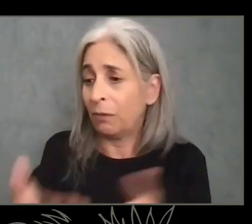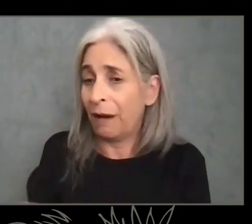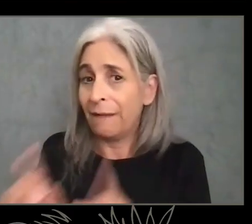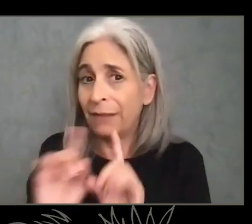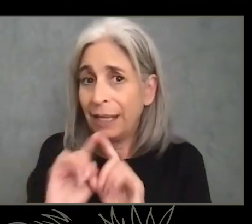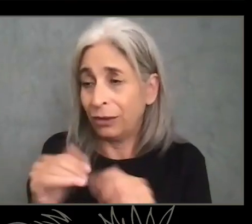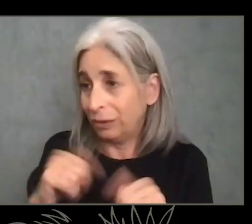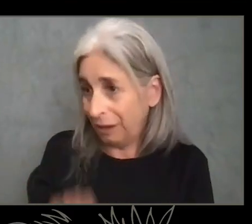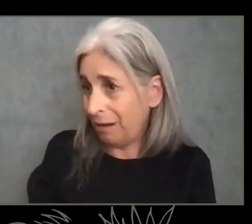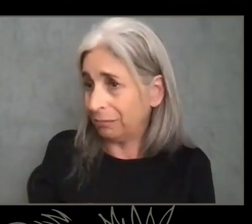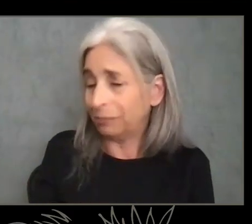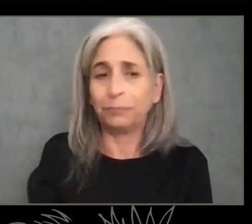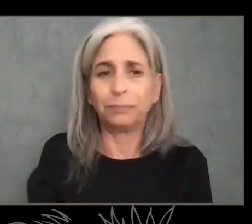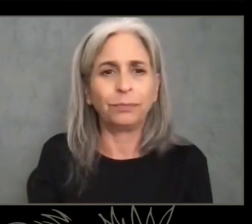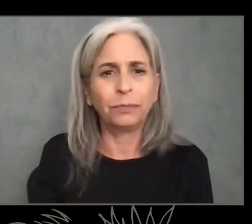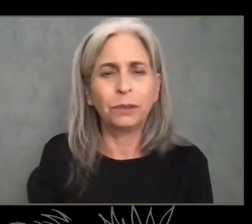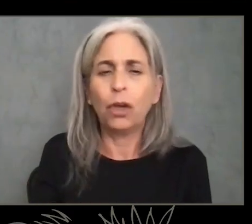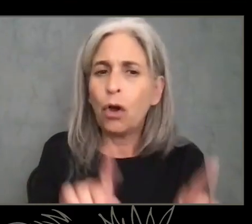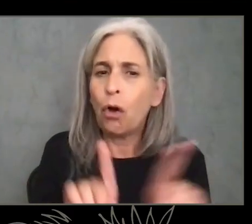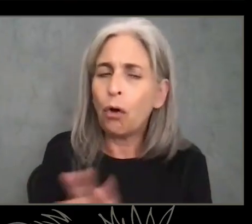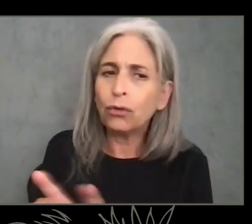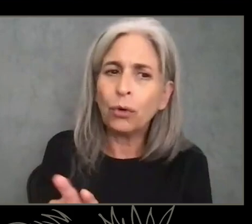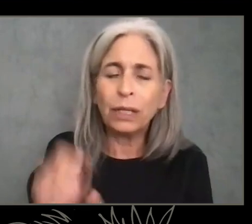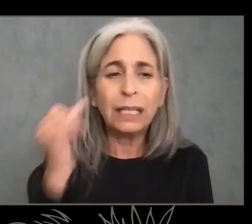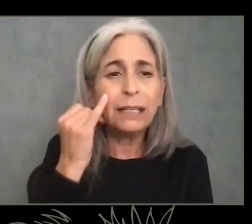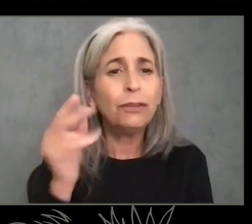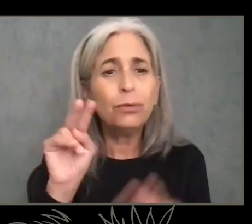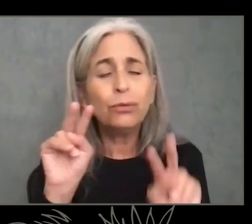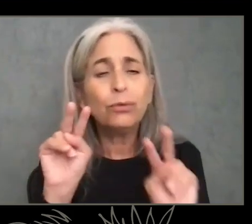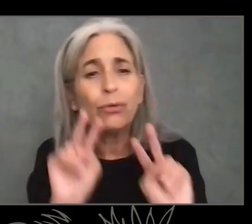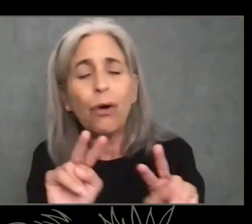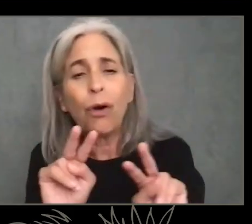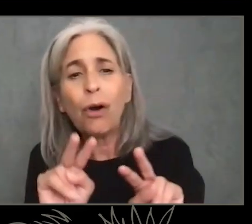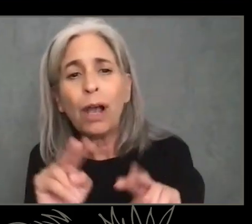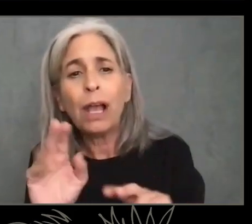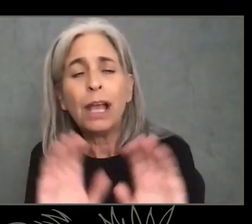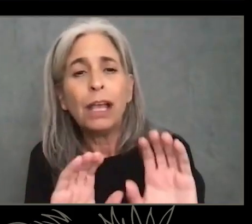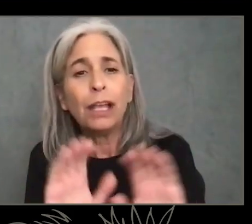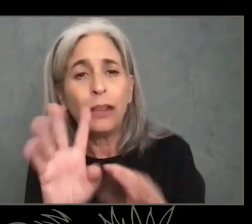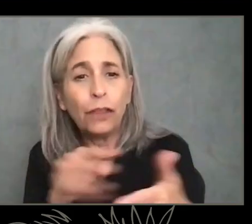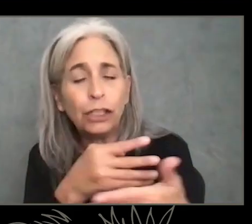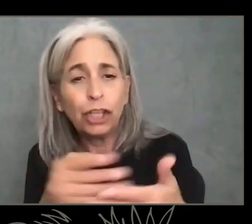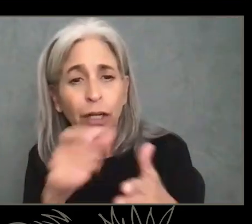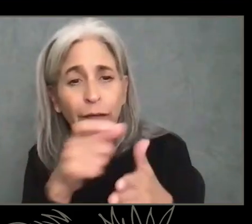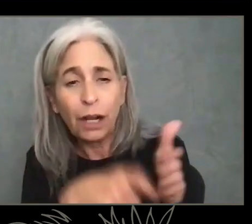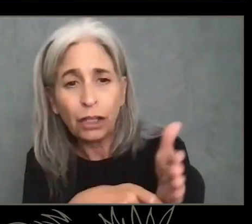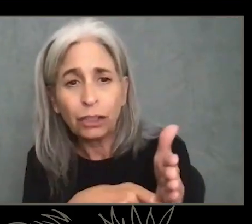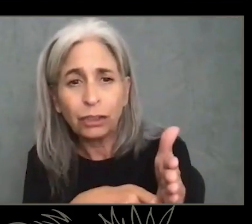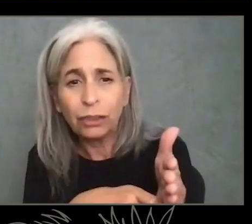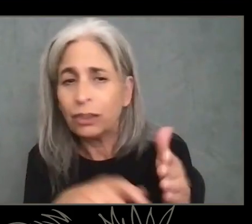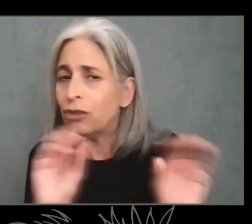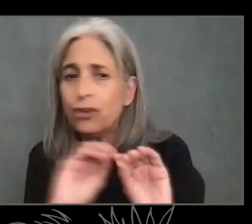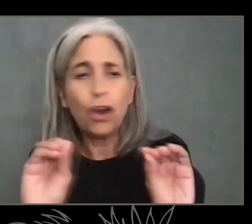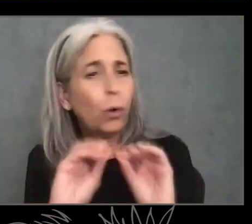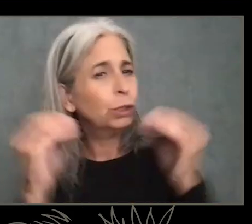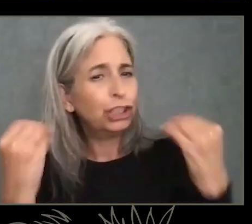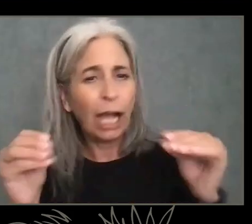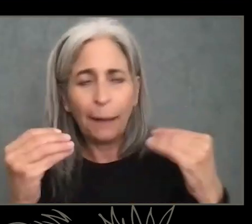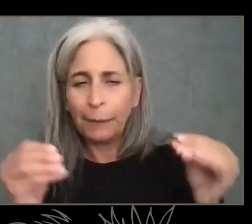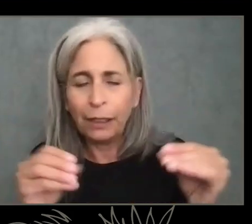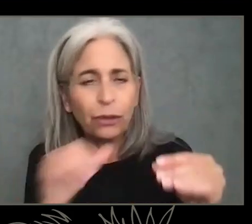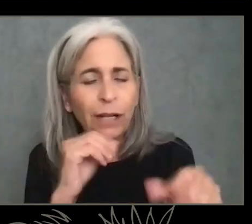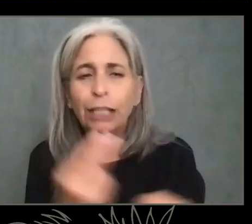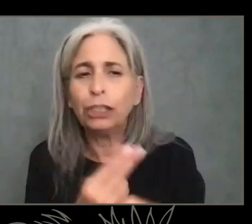that. But also, if you saw in the chart of the article, there's no shopping. Like, people are not